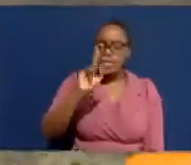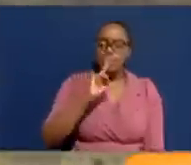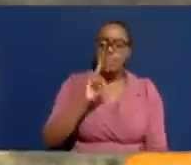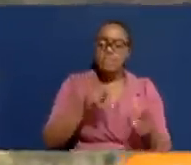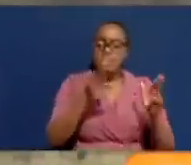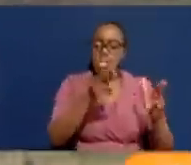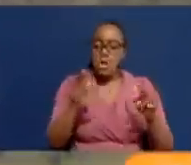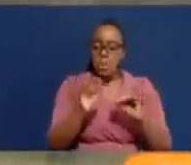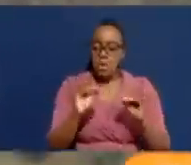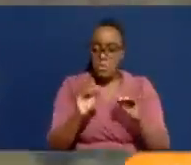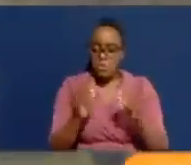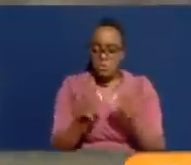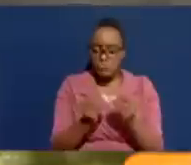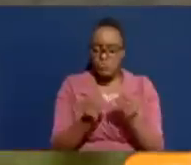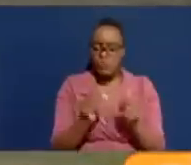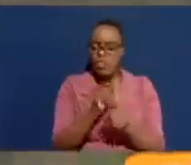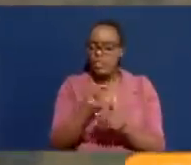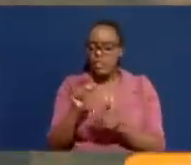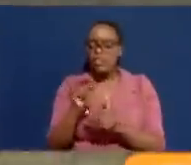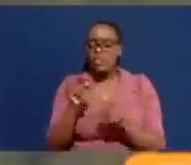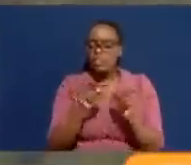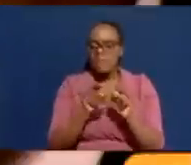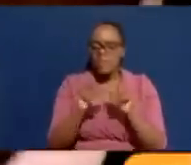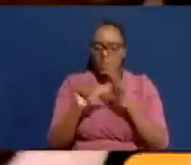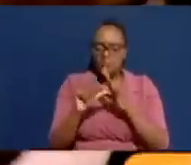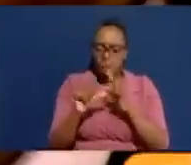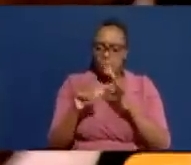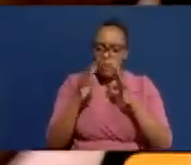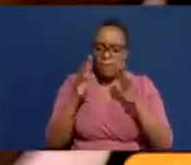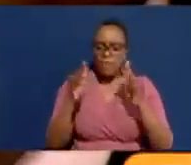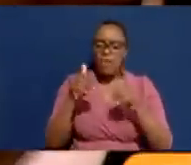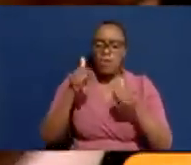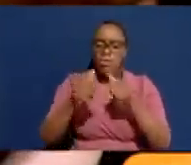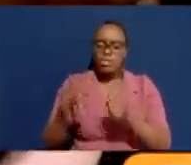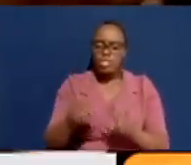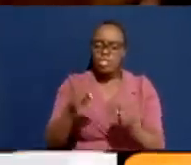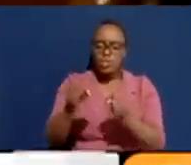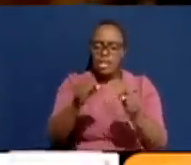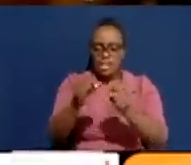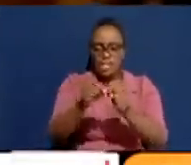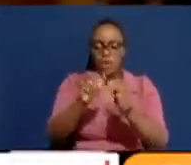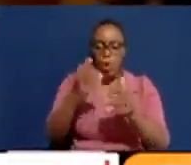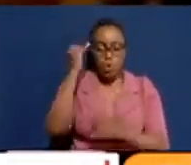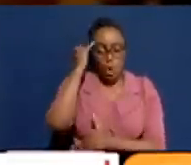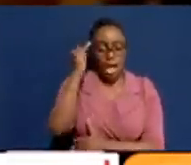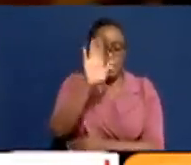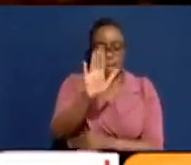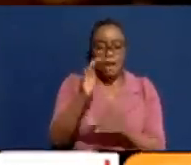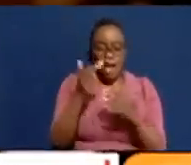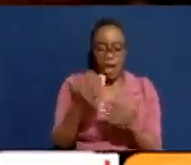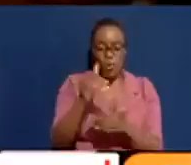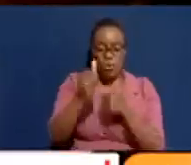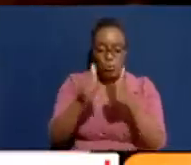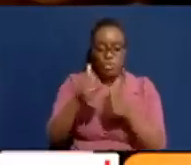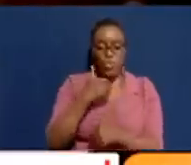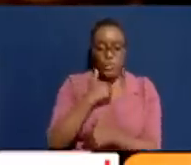usual, dealing with what has become an incessant problem. What strategy or are your thoughts do you